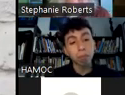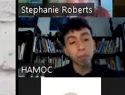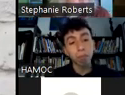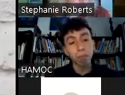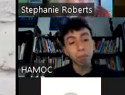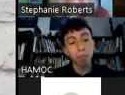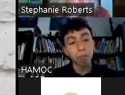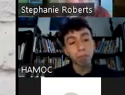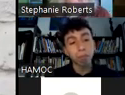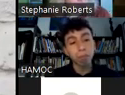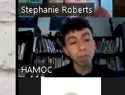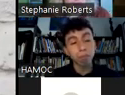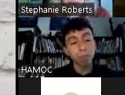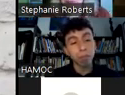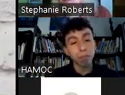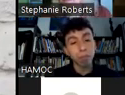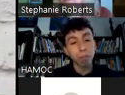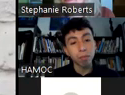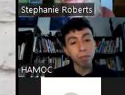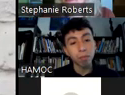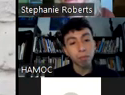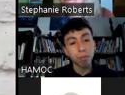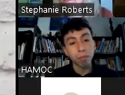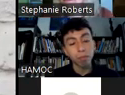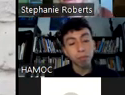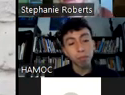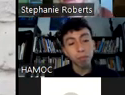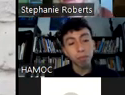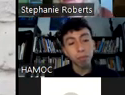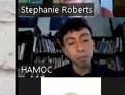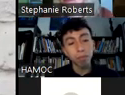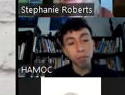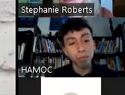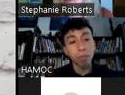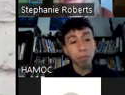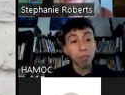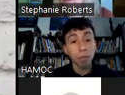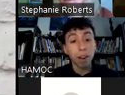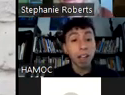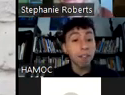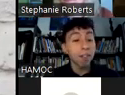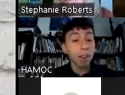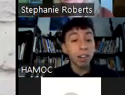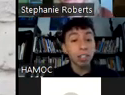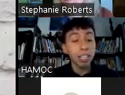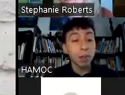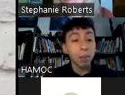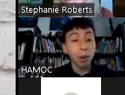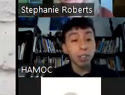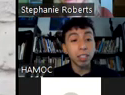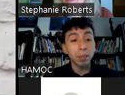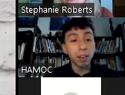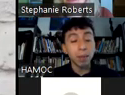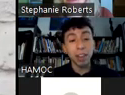I love cactuses. They're just very like unique and not like every other plant. I've never actually seen